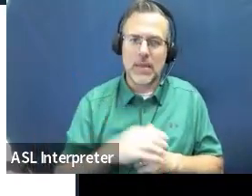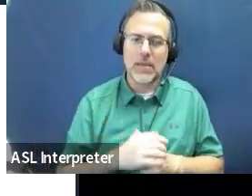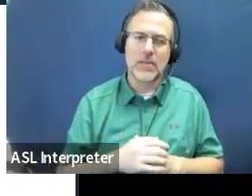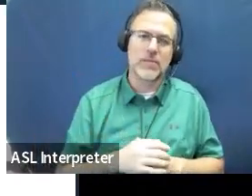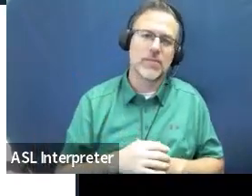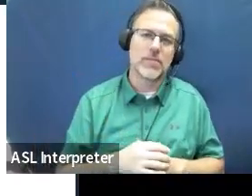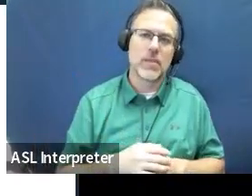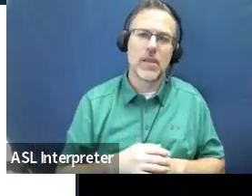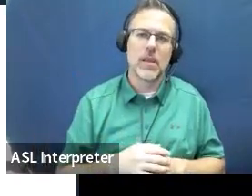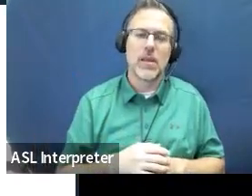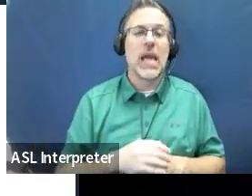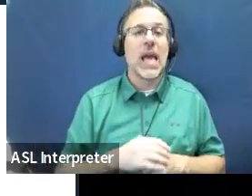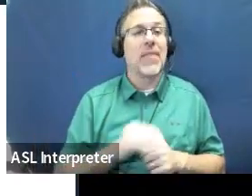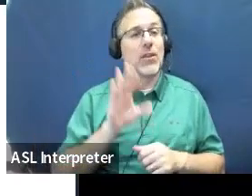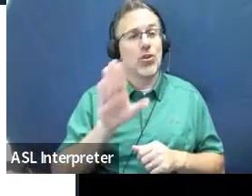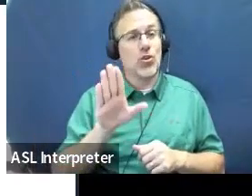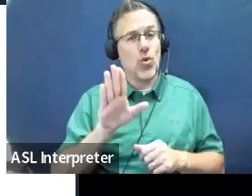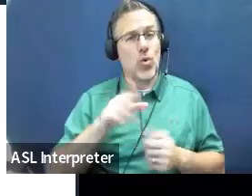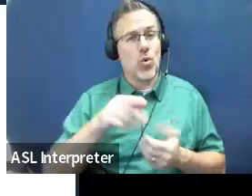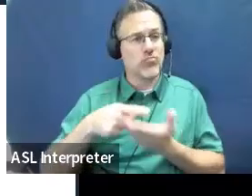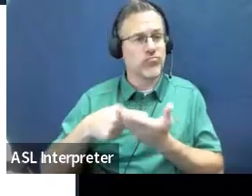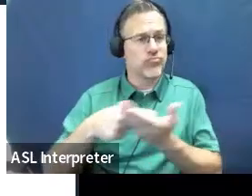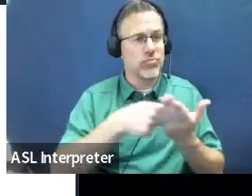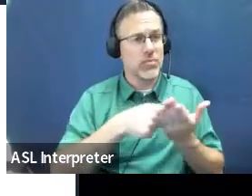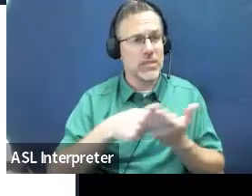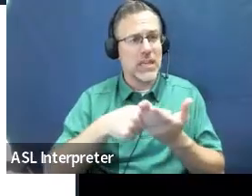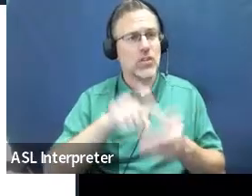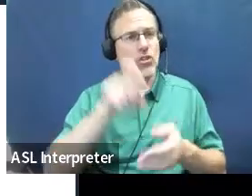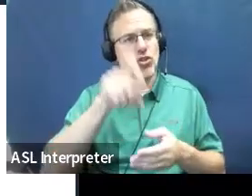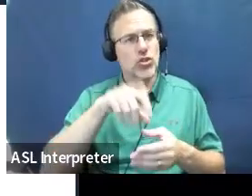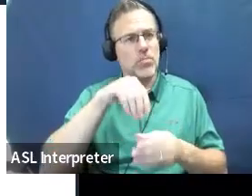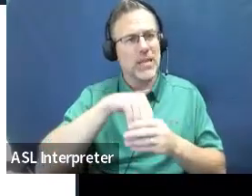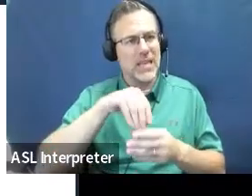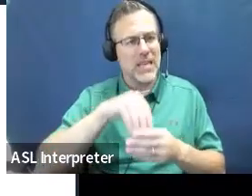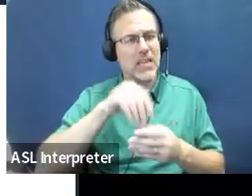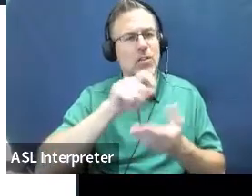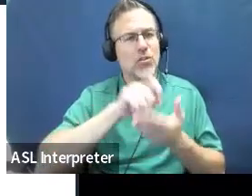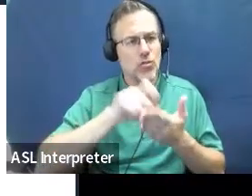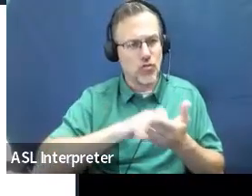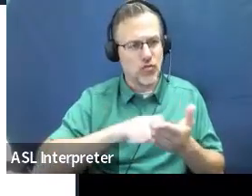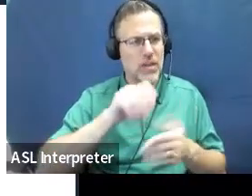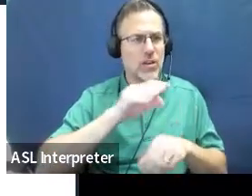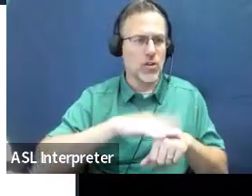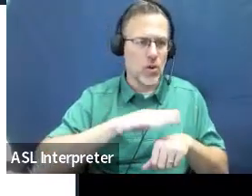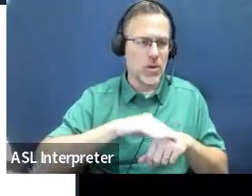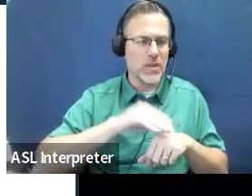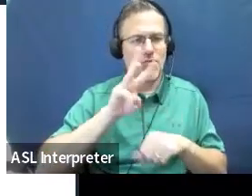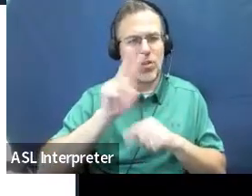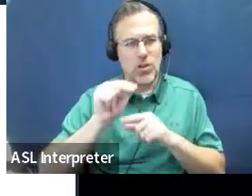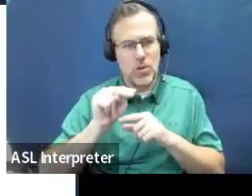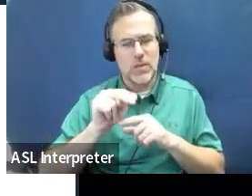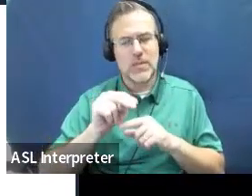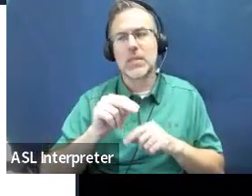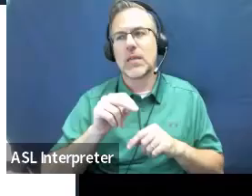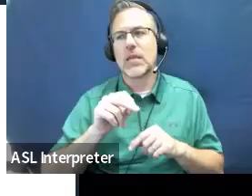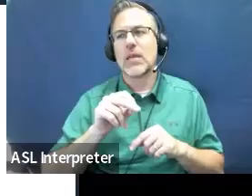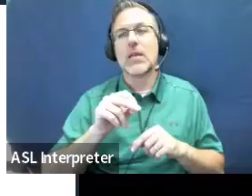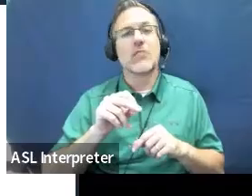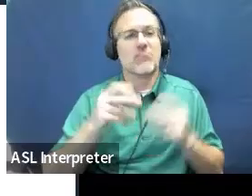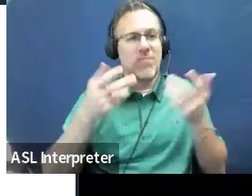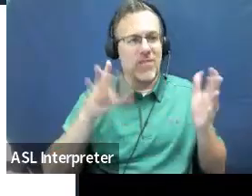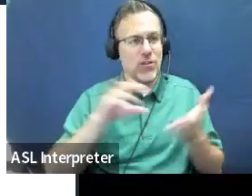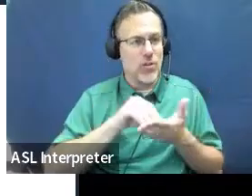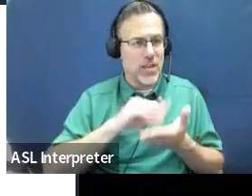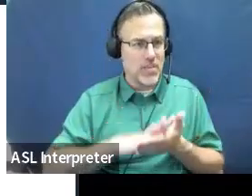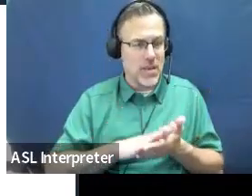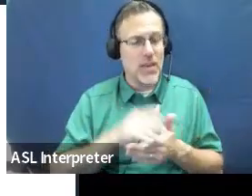and your conversation about all of those student needs are in the written notice. They're in those evaluations. They are documented. You're just saying